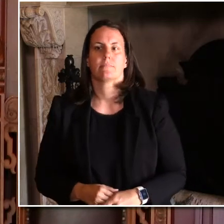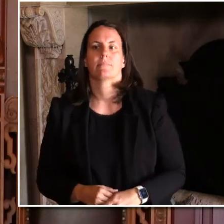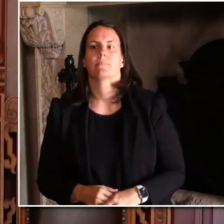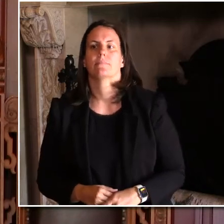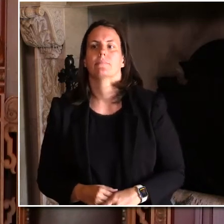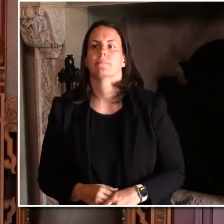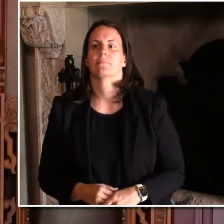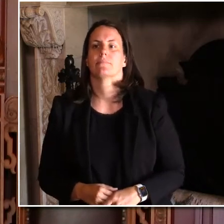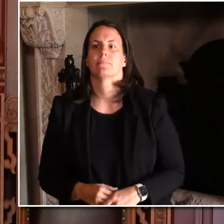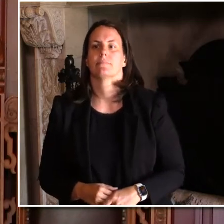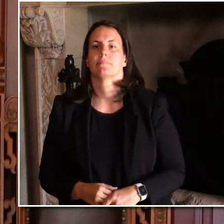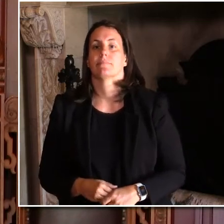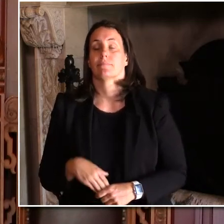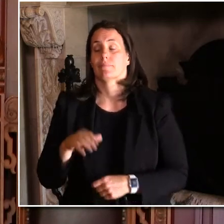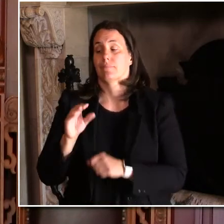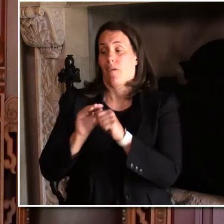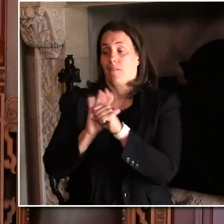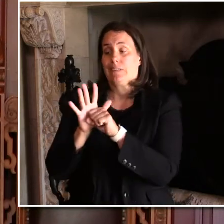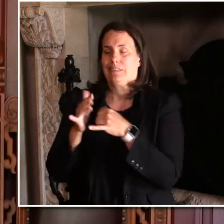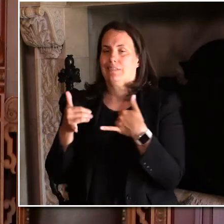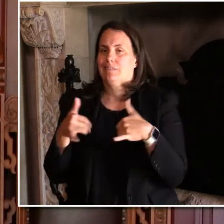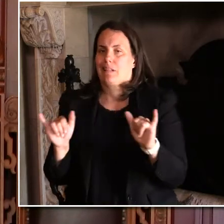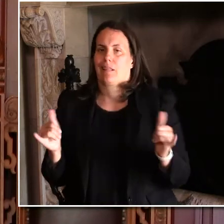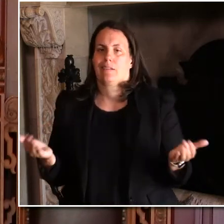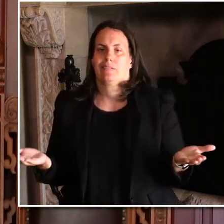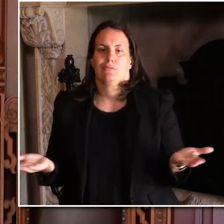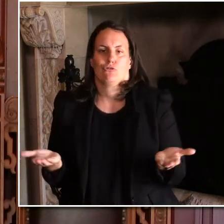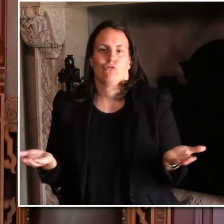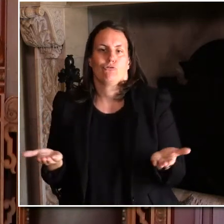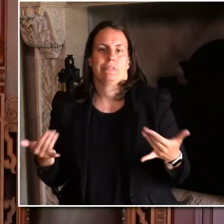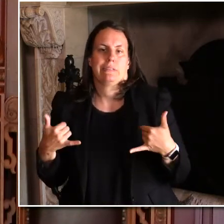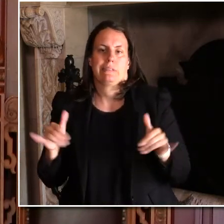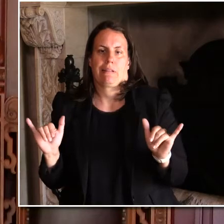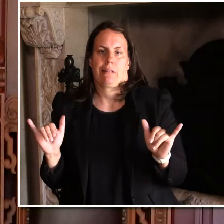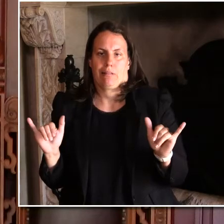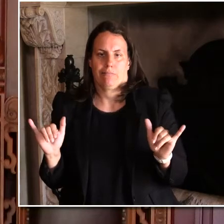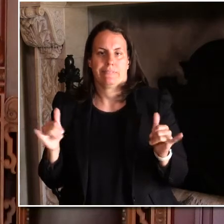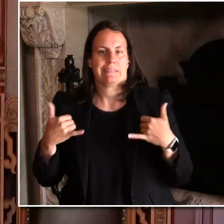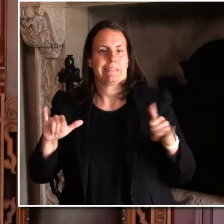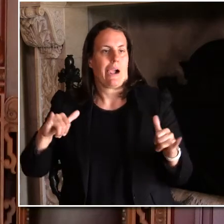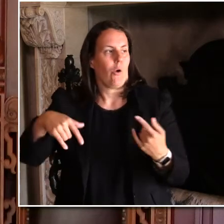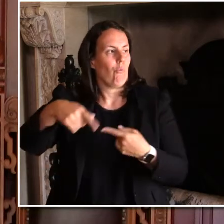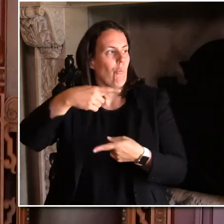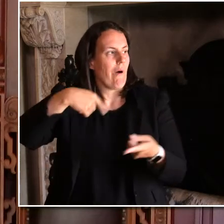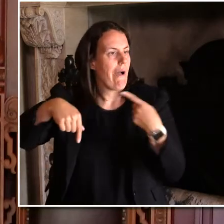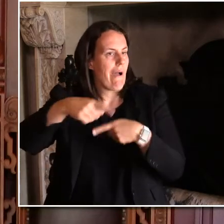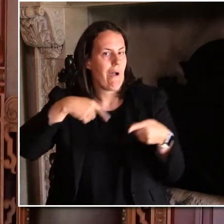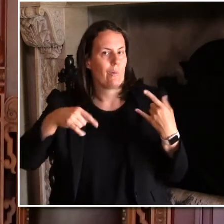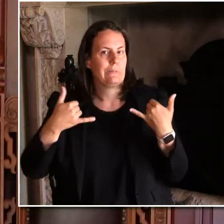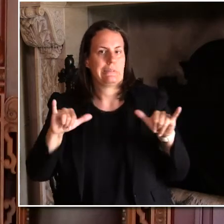contained. While the trends are encouraging, we still have a lot more work to do. But I